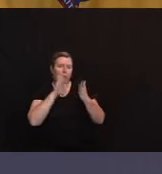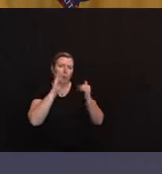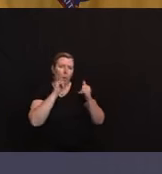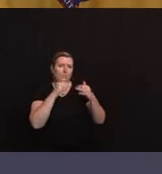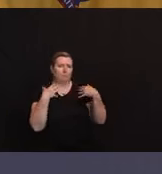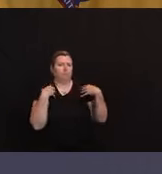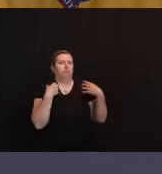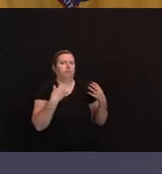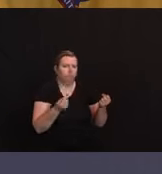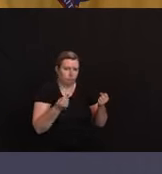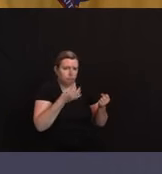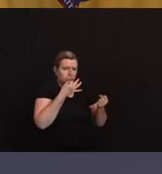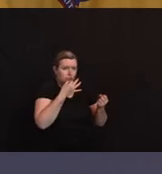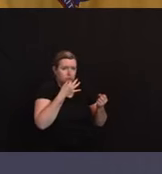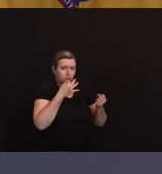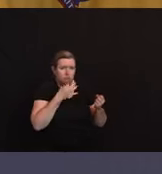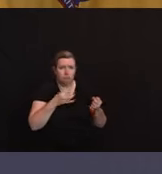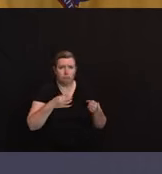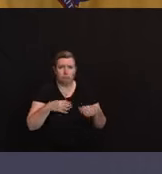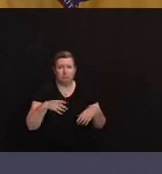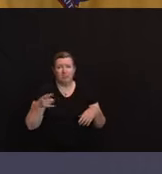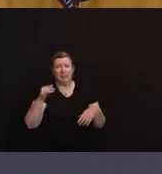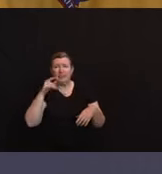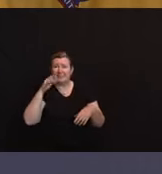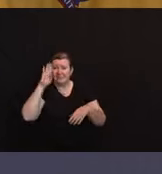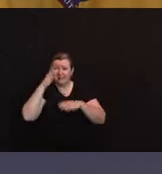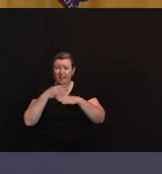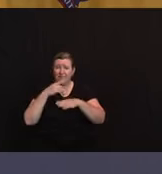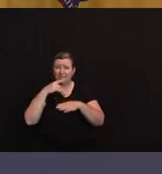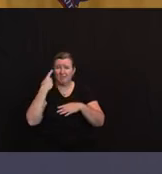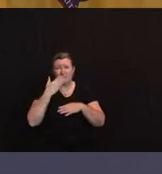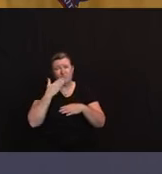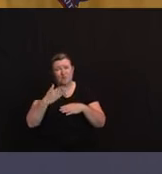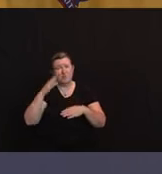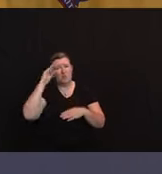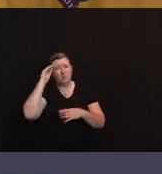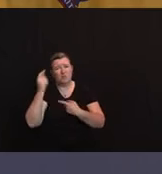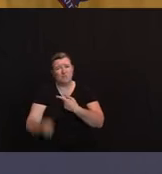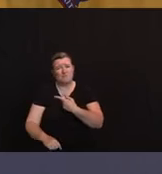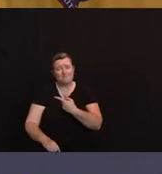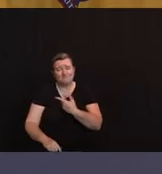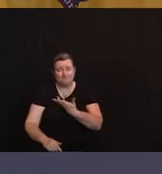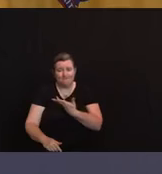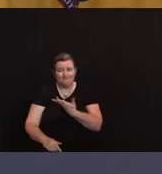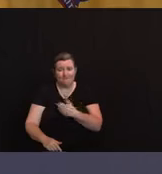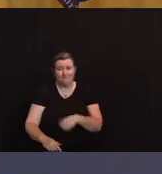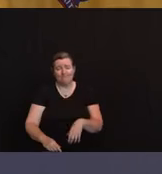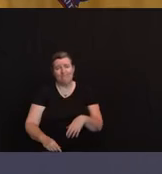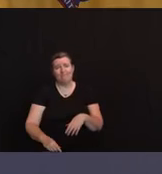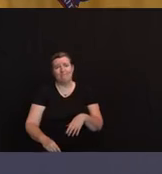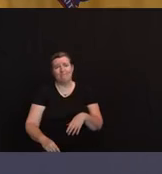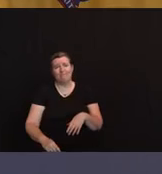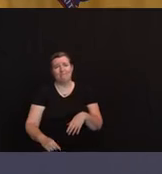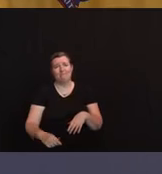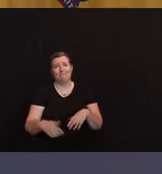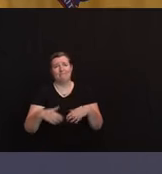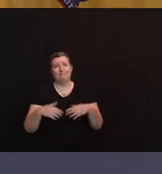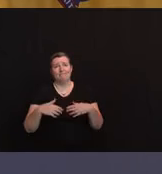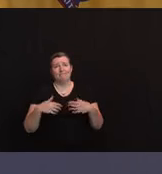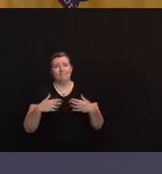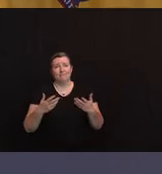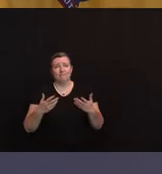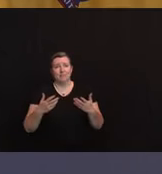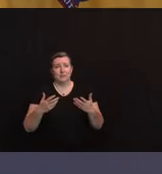looks like he was an incredible guy. And again, this notion that, we've made a lot of progress, Pat, on gun safety,